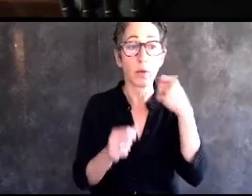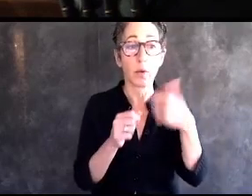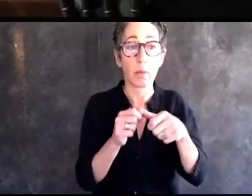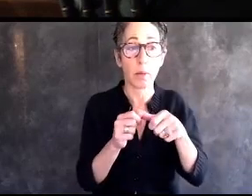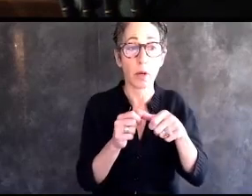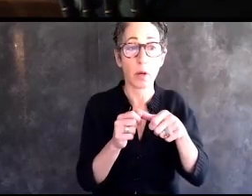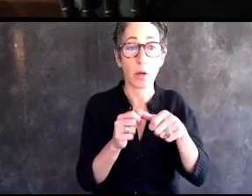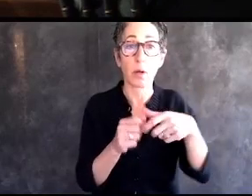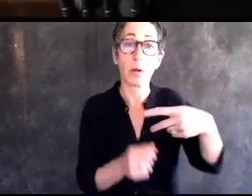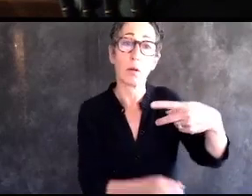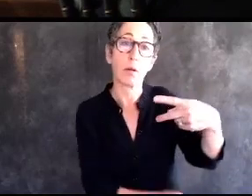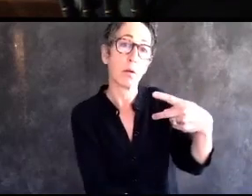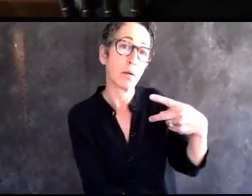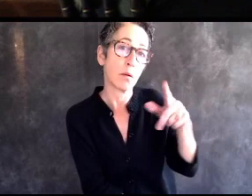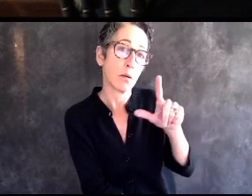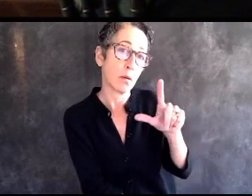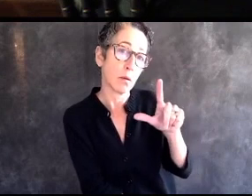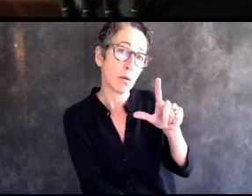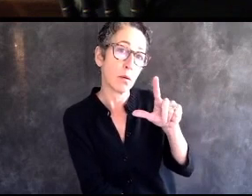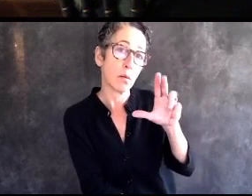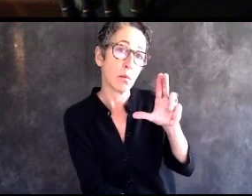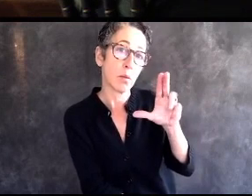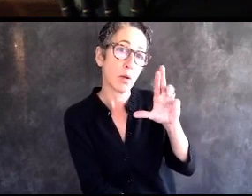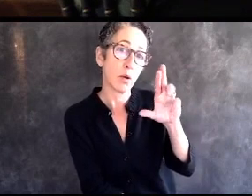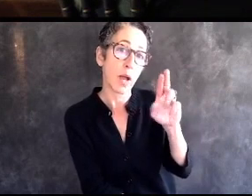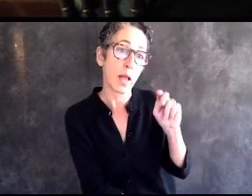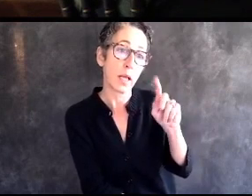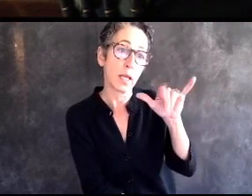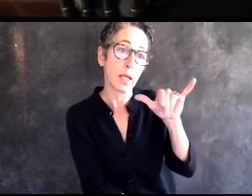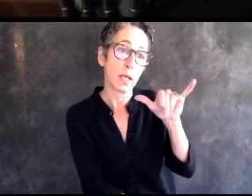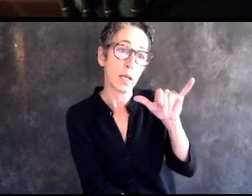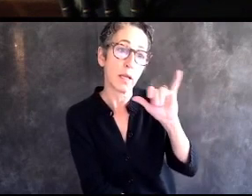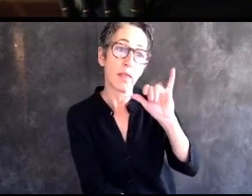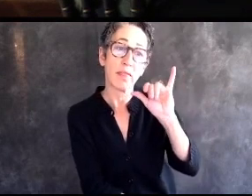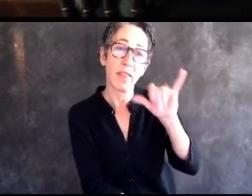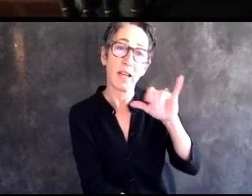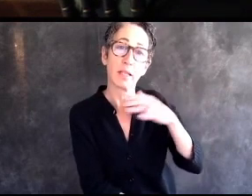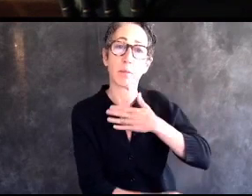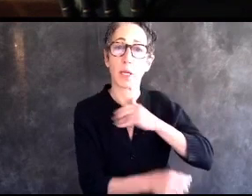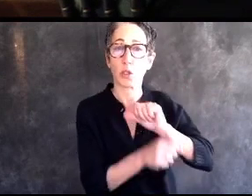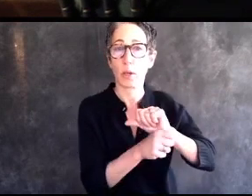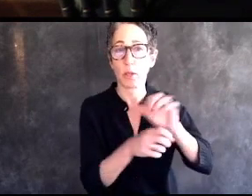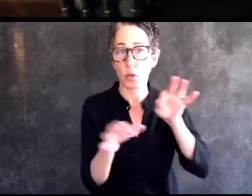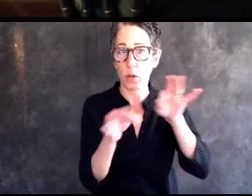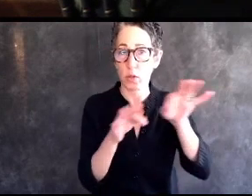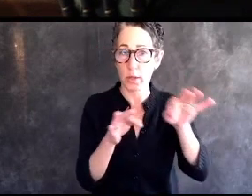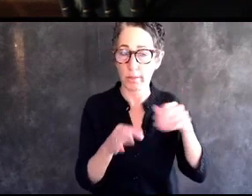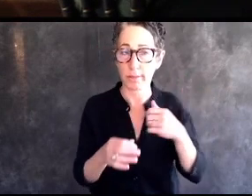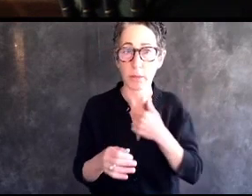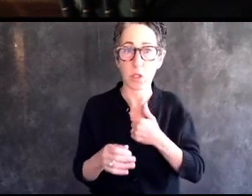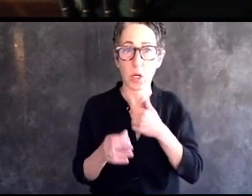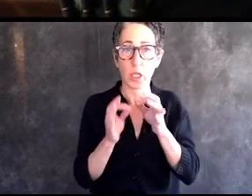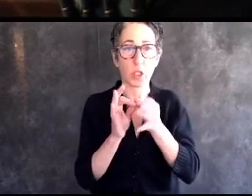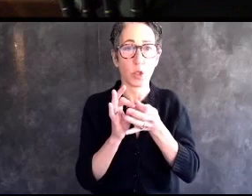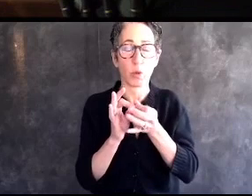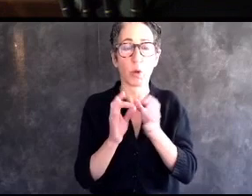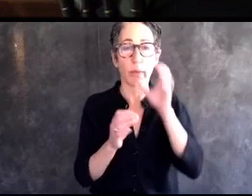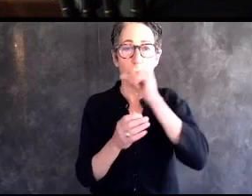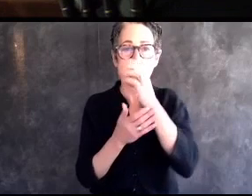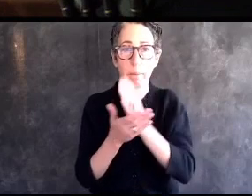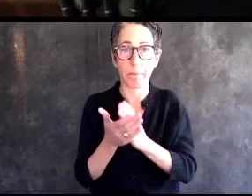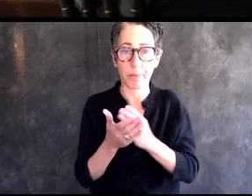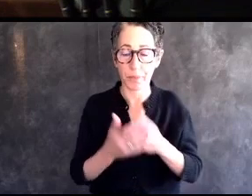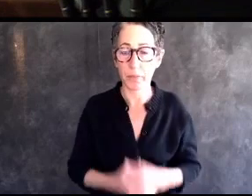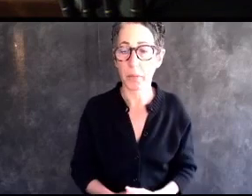plurality is here. So that's the entirety of my job description. So, and by plurality,